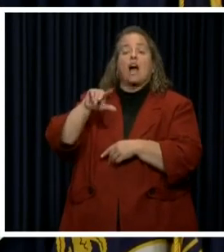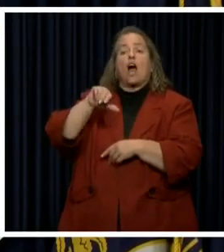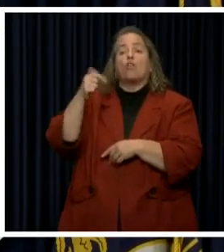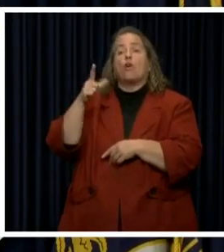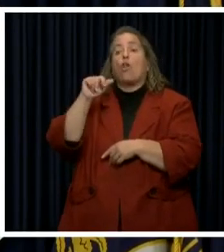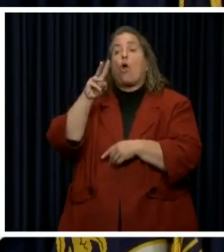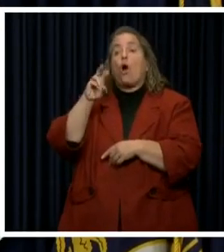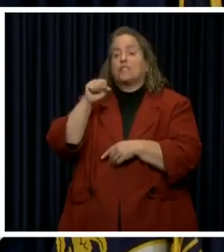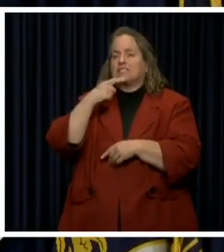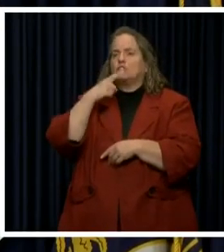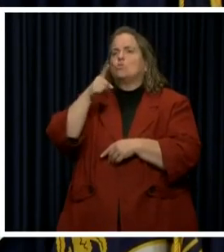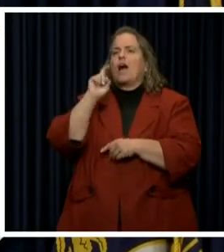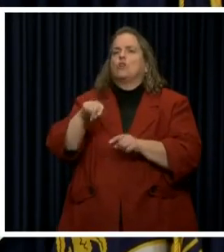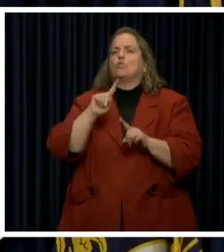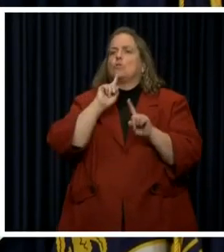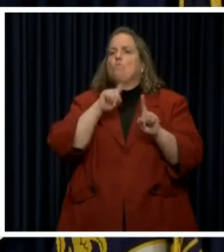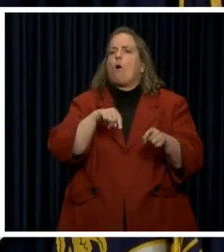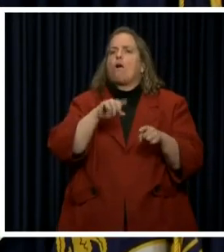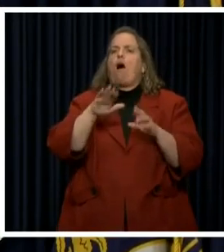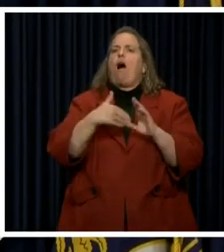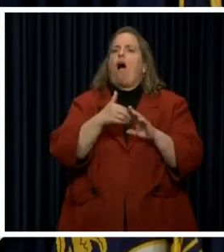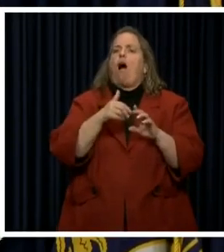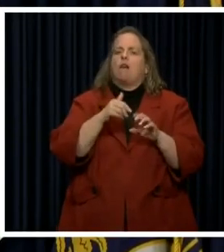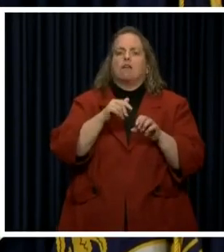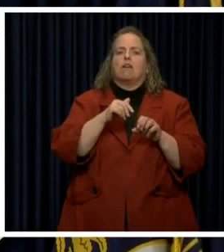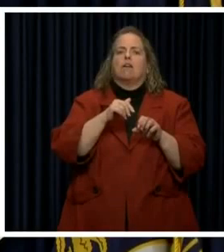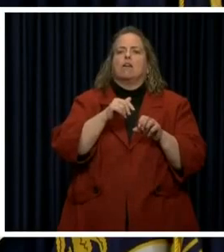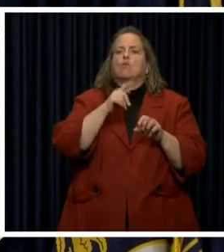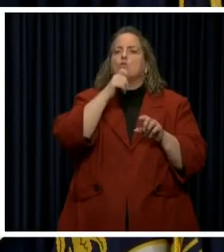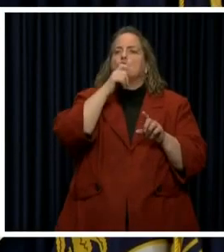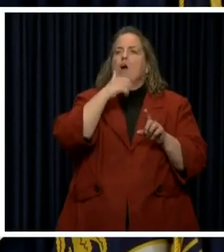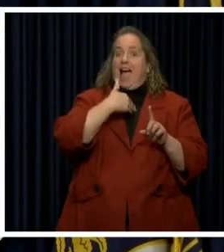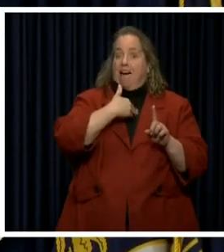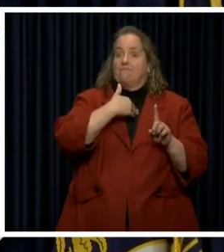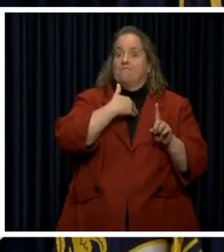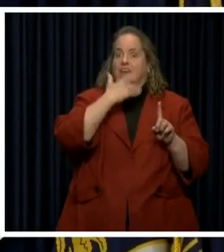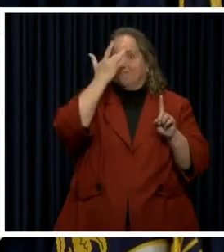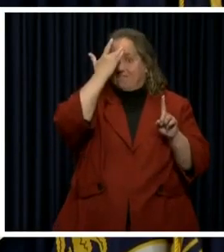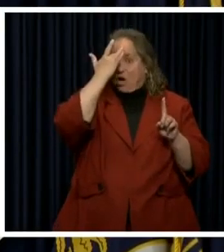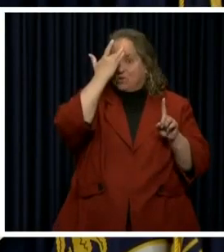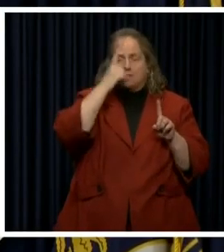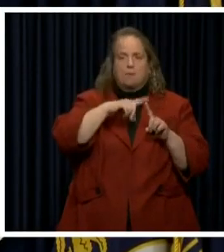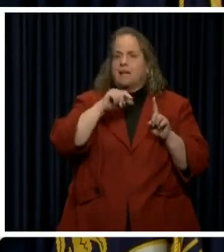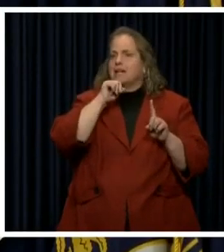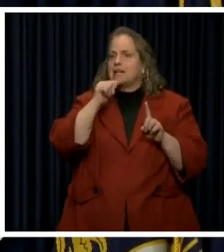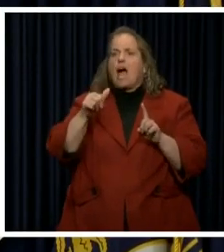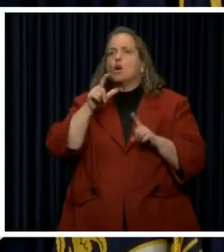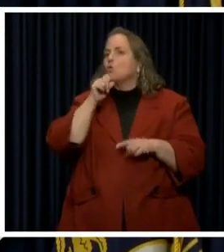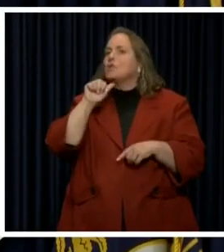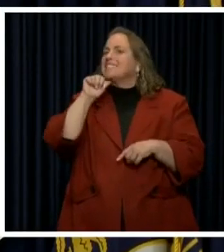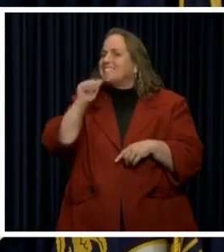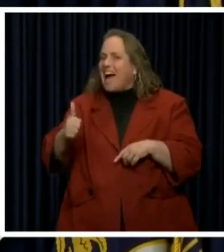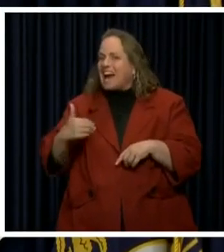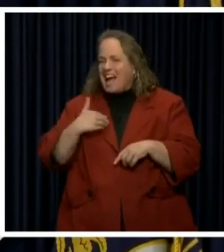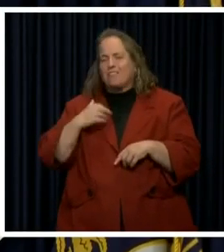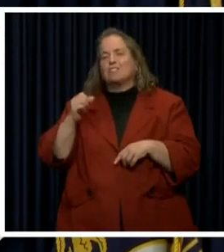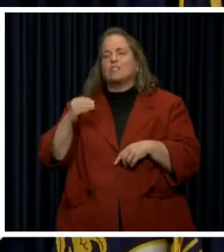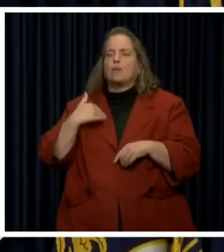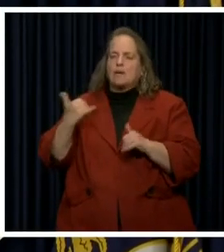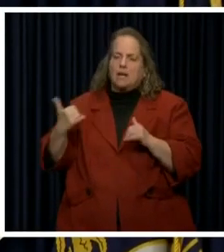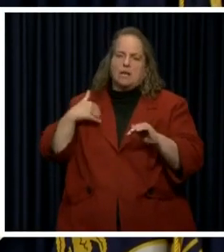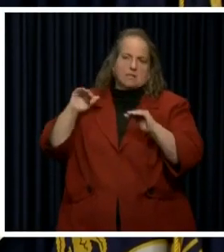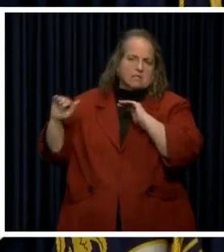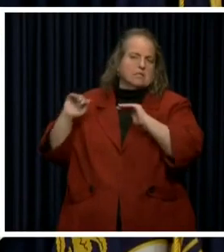didn't have to report all your negatives. So we're making sure the law catches up to what we're dealing with right now. We've had the National Guard calling through every single